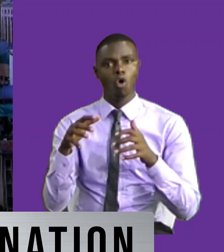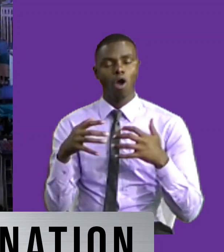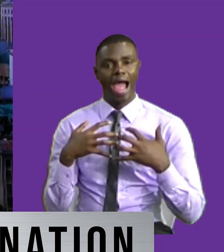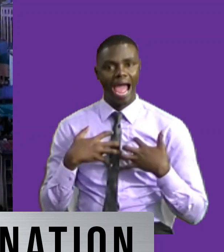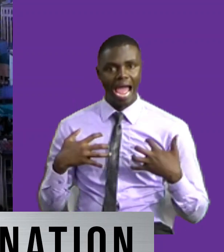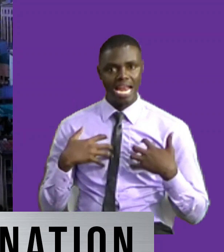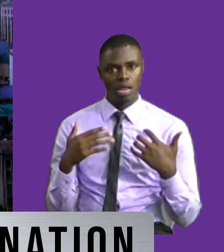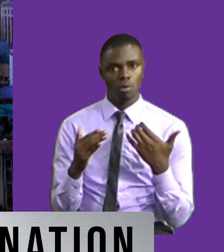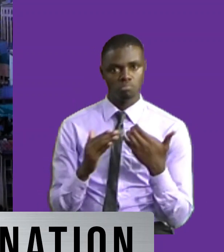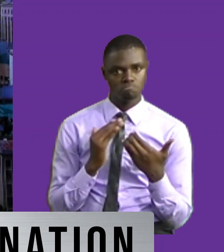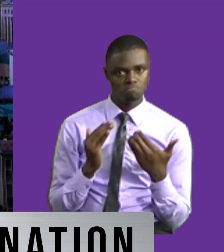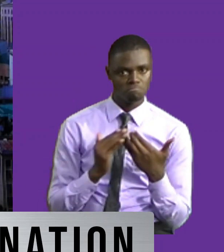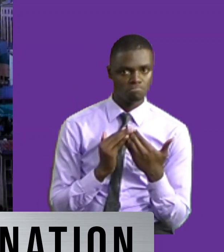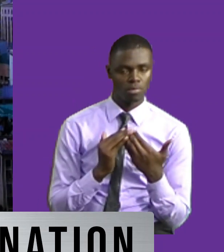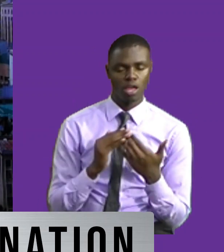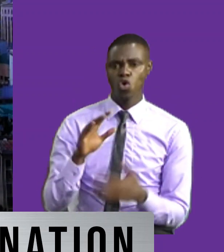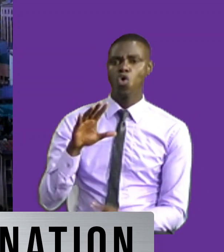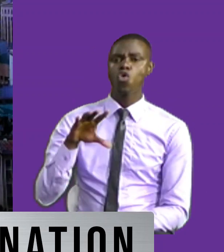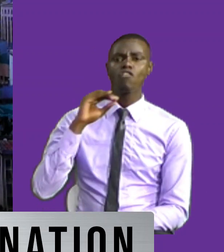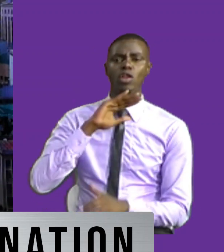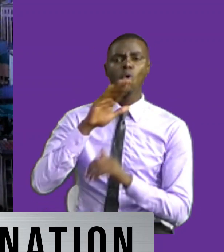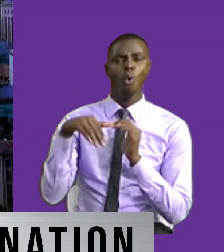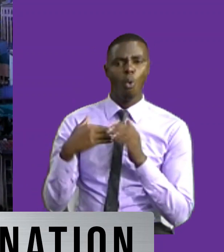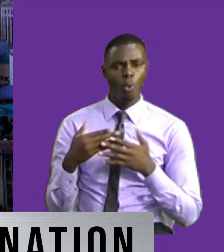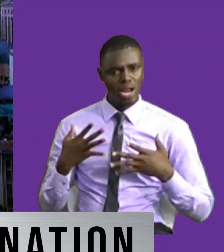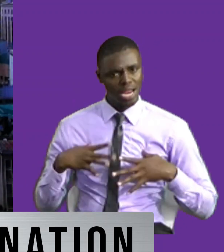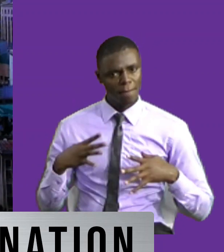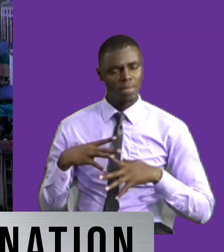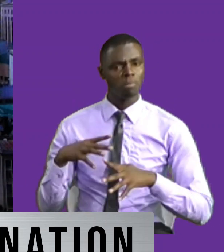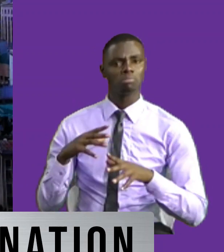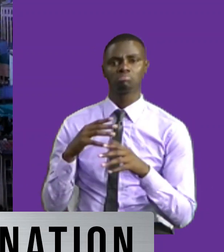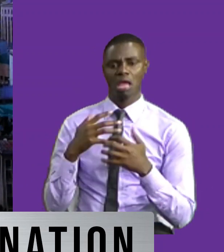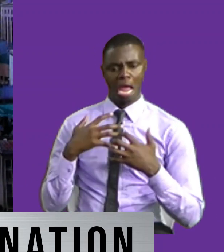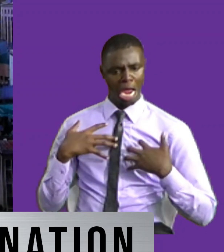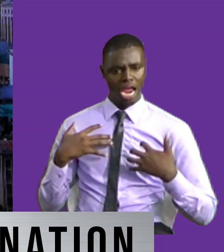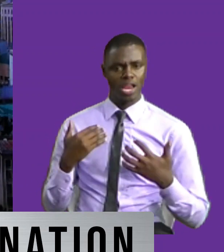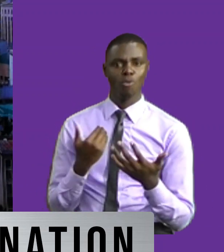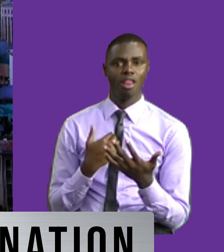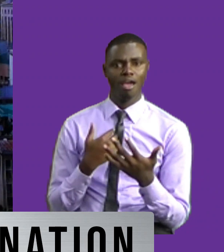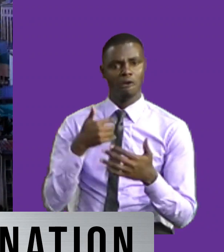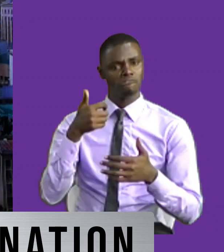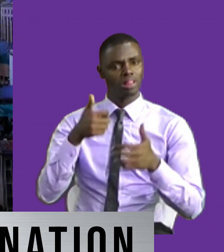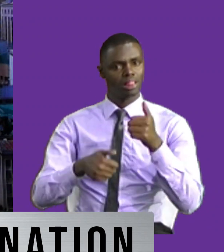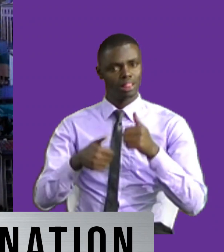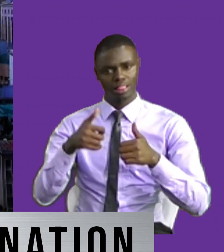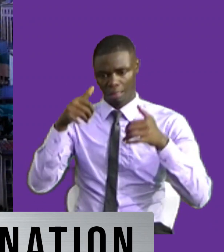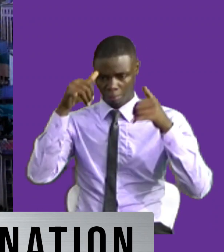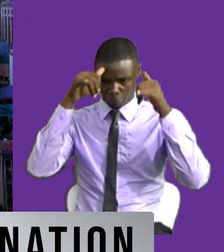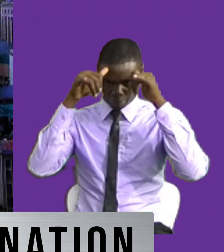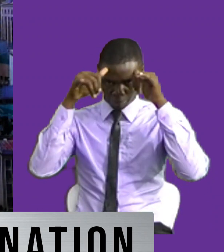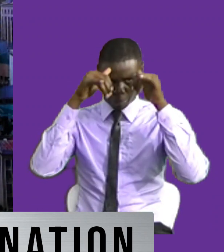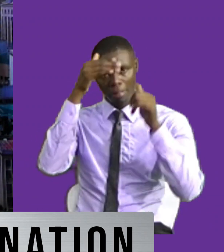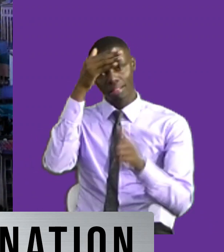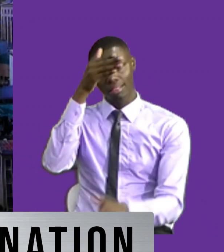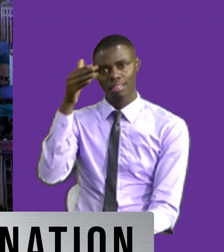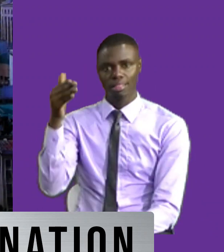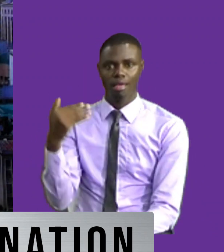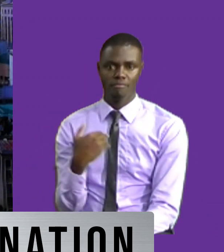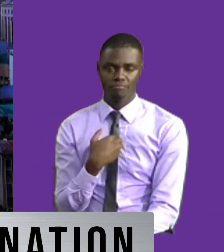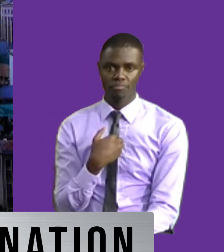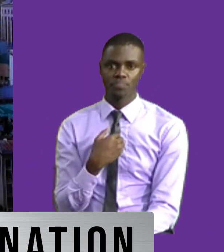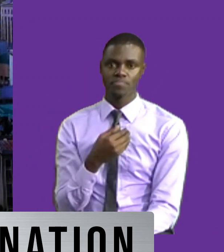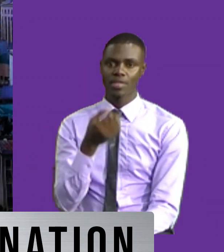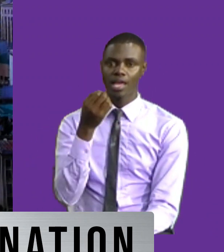rearing. And you will find everybody there keeping an animal, a dairy animal. Mm-hmm. Now, if